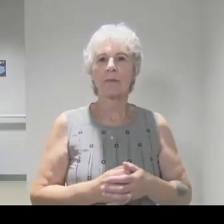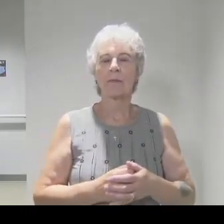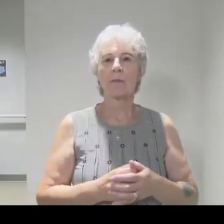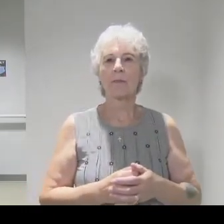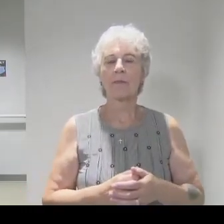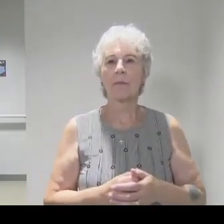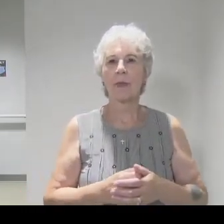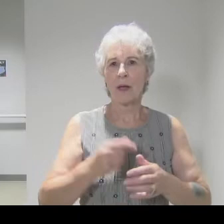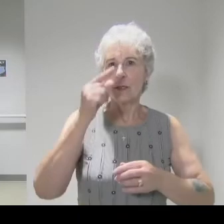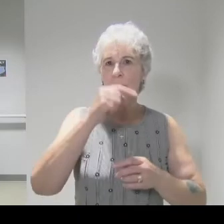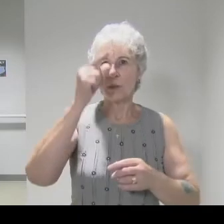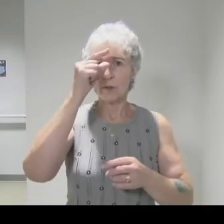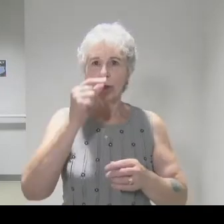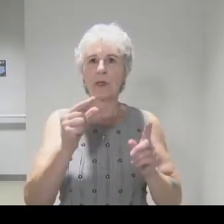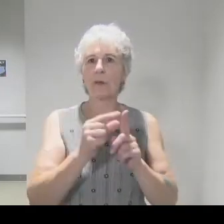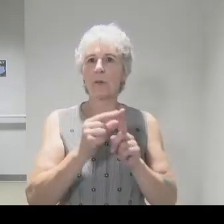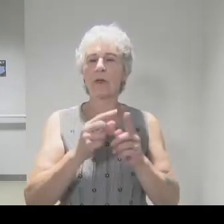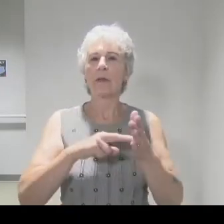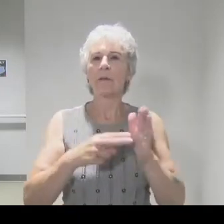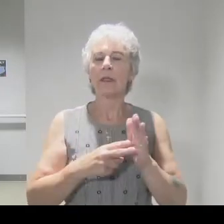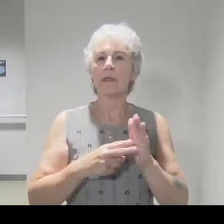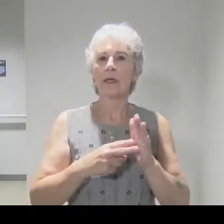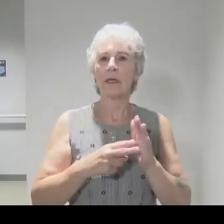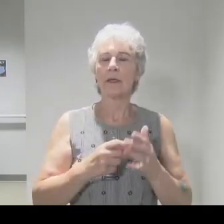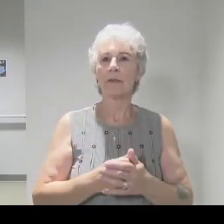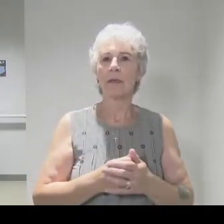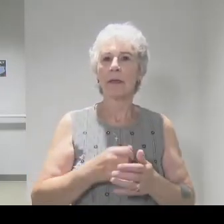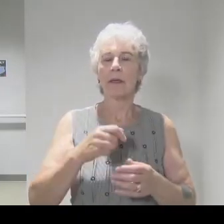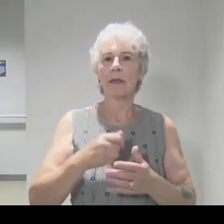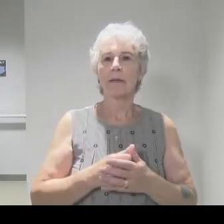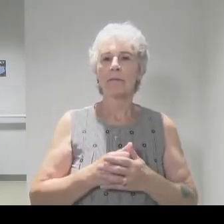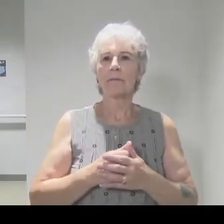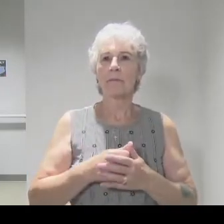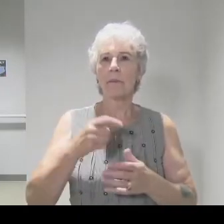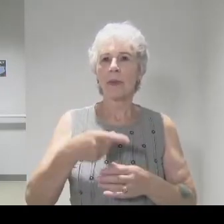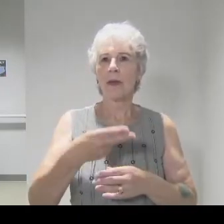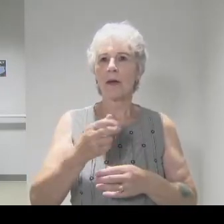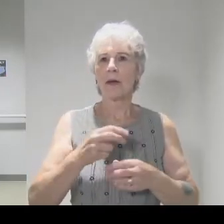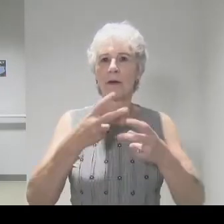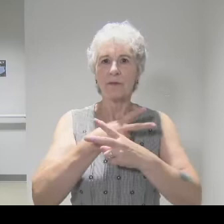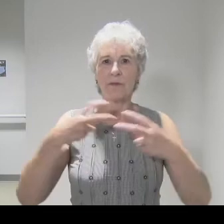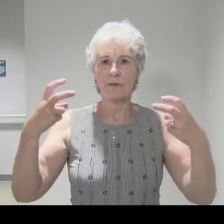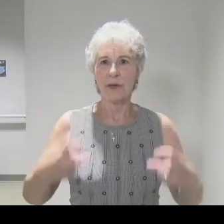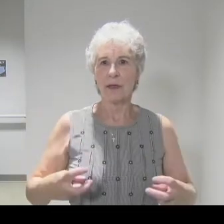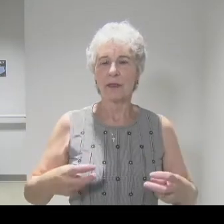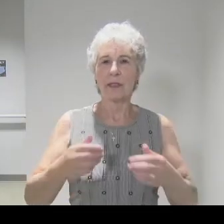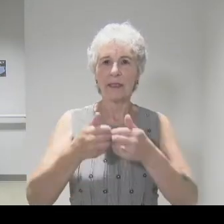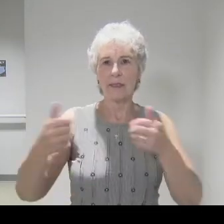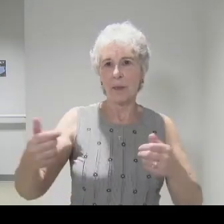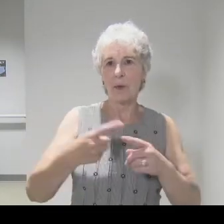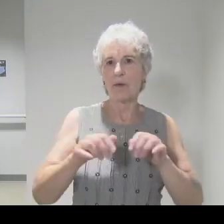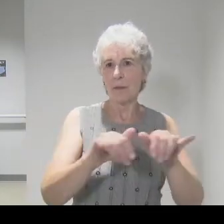apharizo. It's actually the word behind Pharisee. Pharisee meant somebody separated from the common